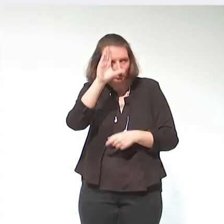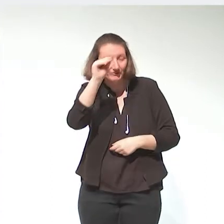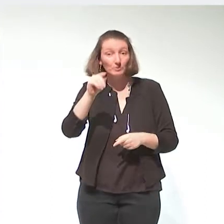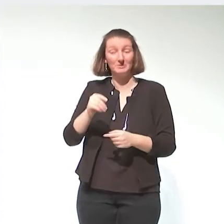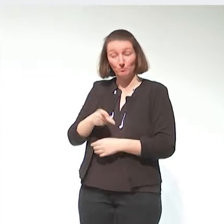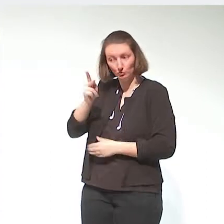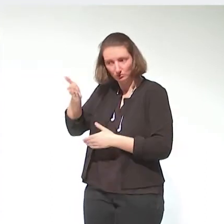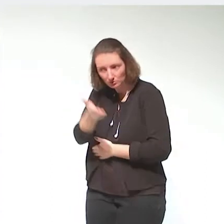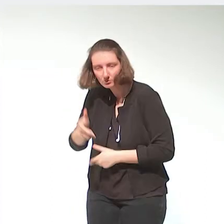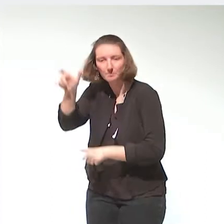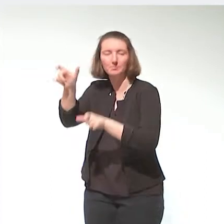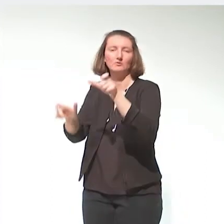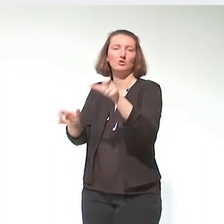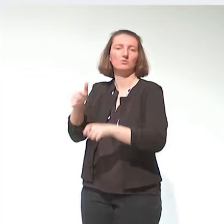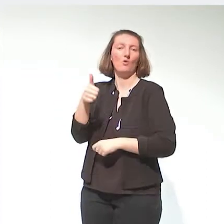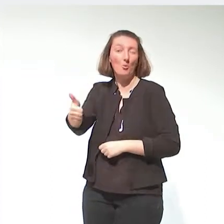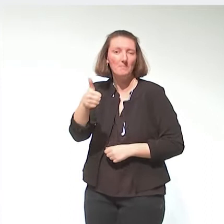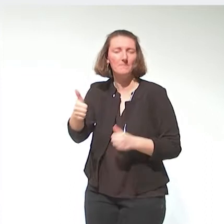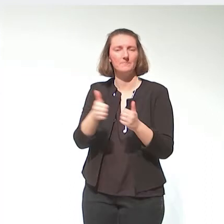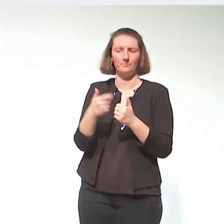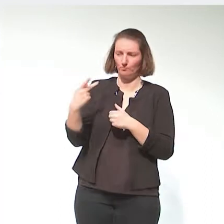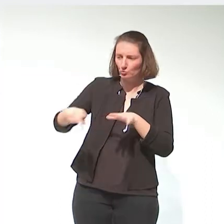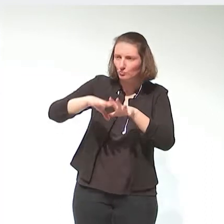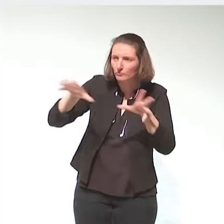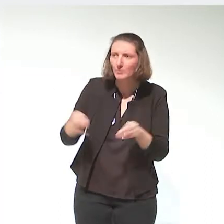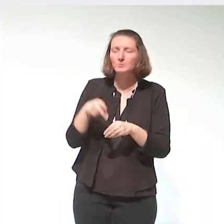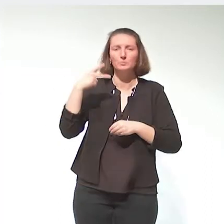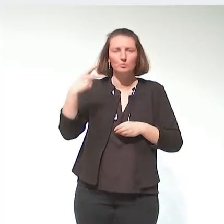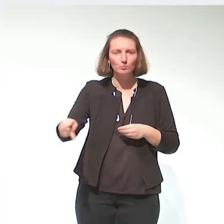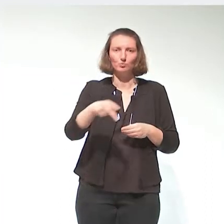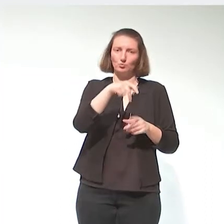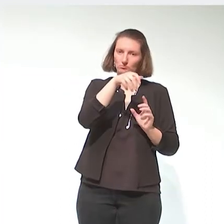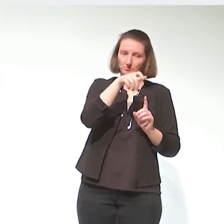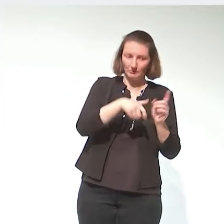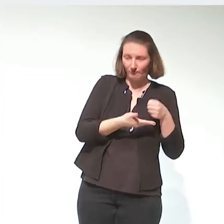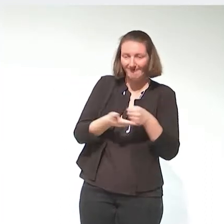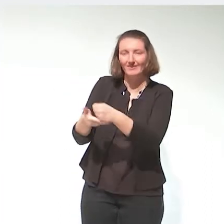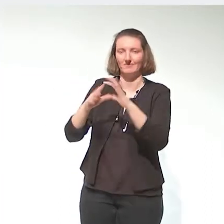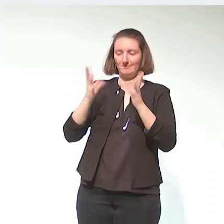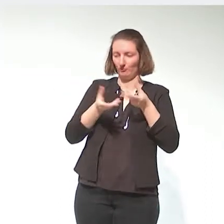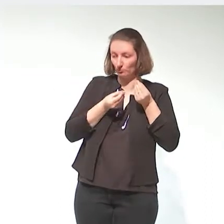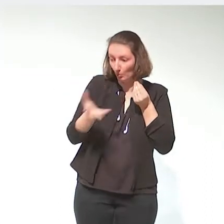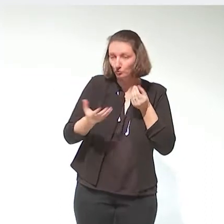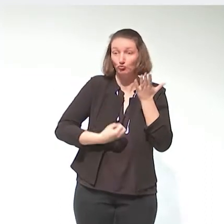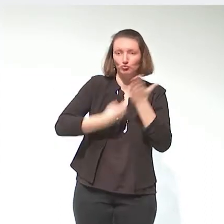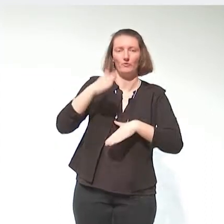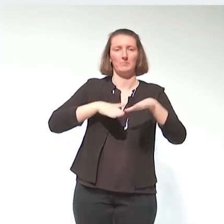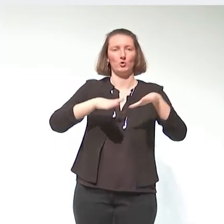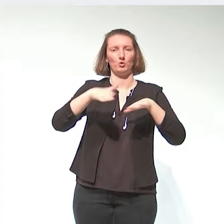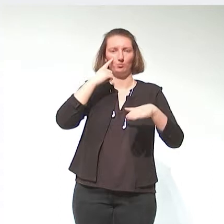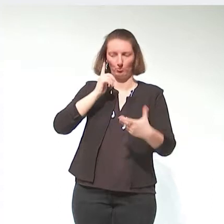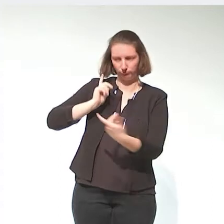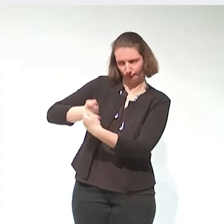including professionals, institutions, and the people themselves, their loved ones, and their caregivers, a new way for